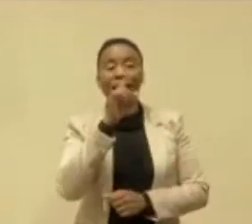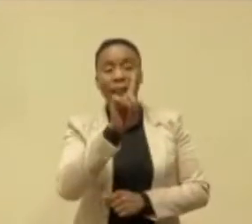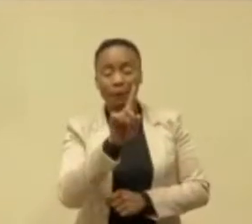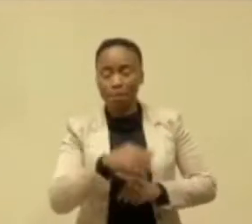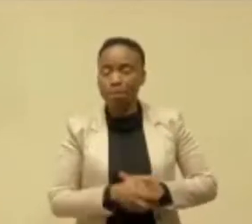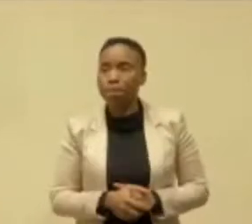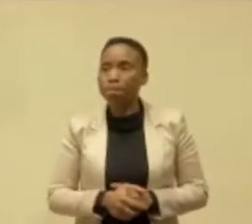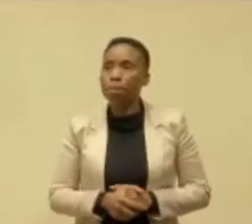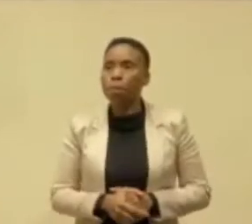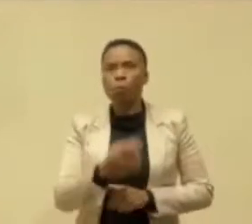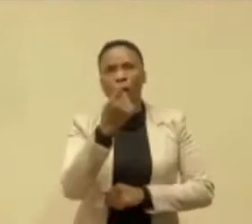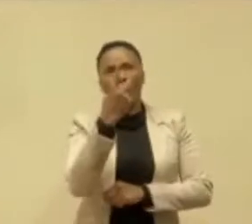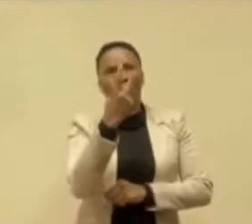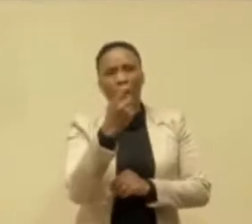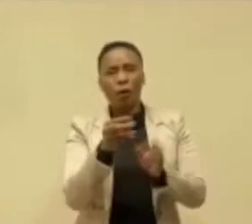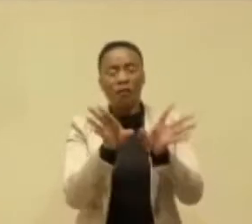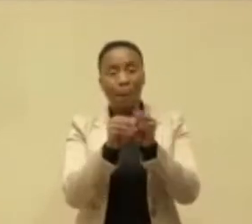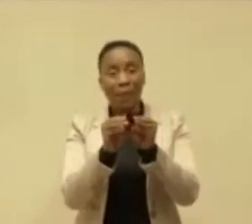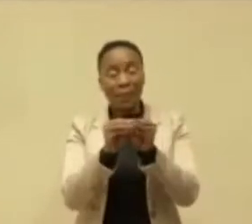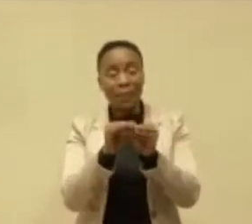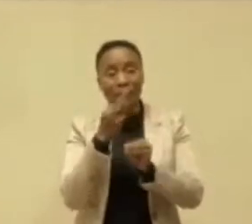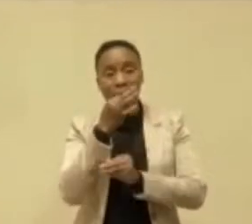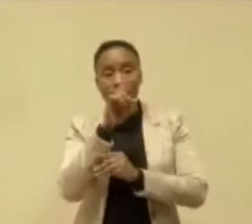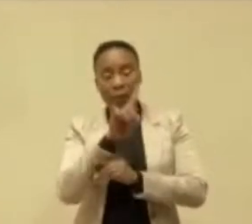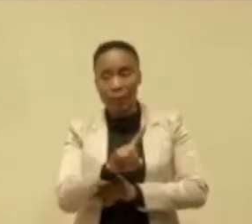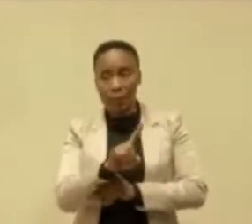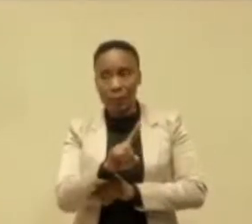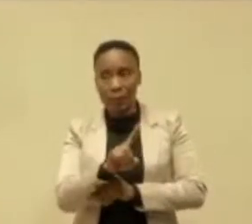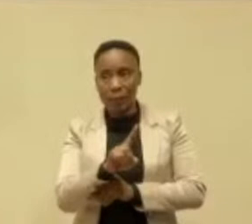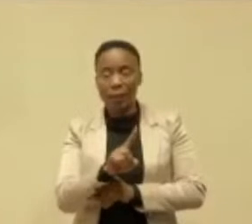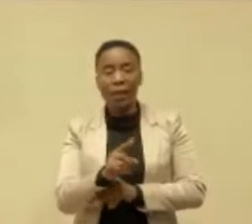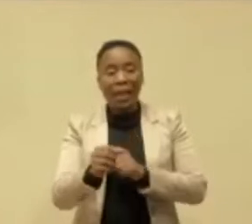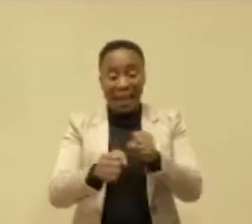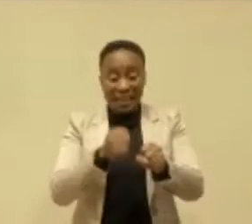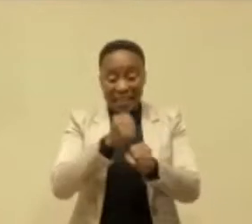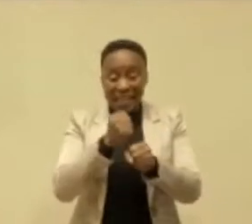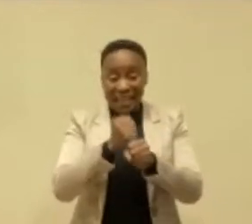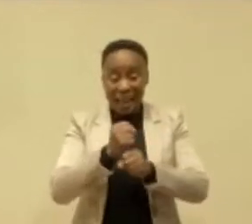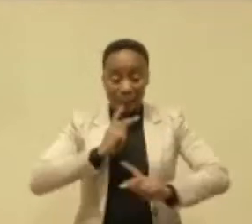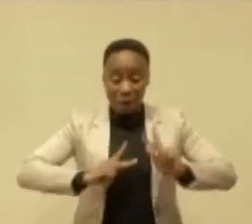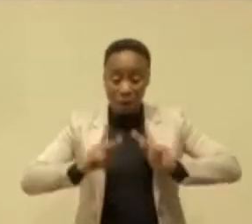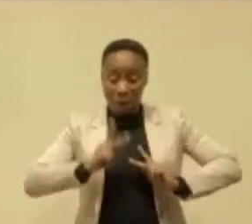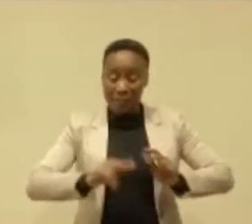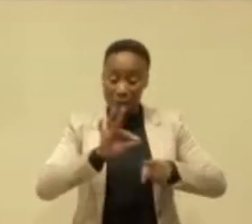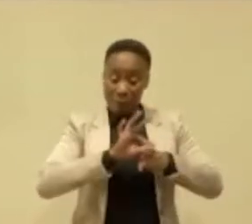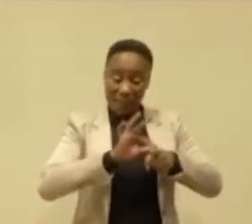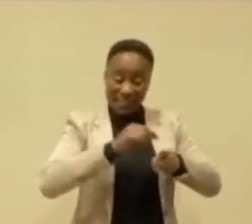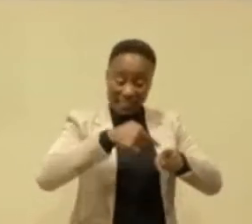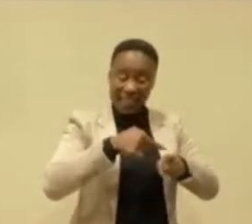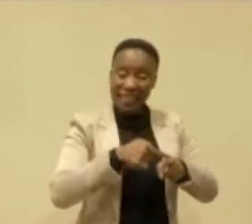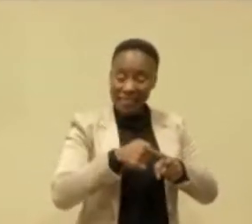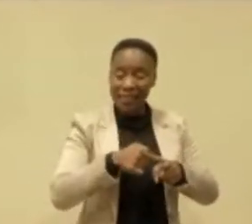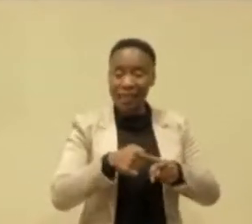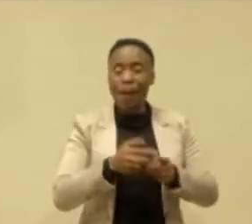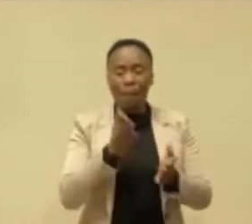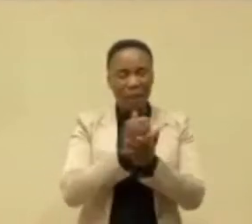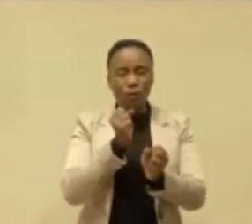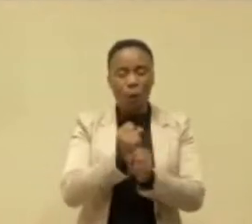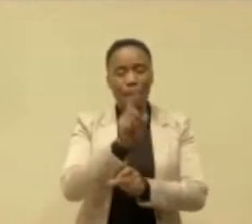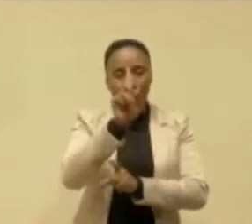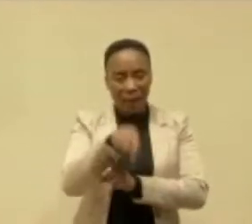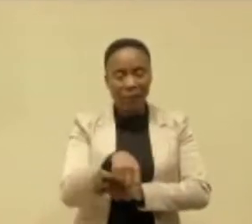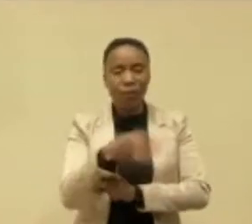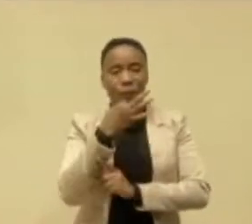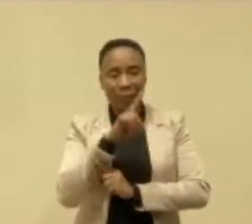one of the meetings hurry it is this annual performance place the city transfer for the ensure the